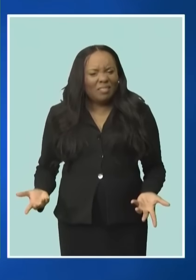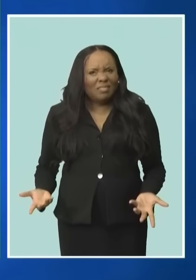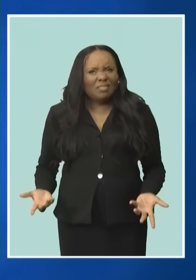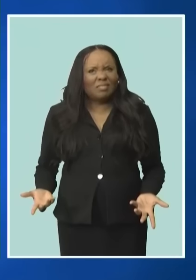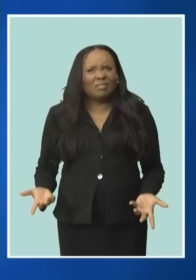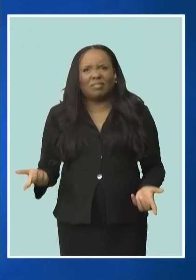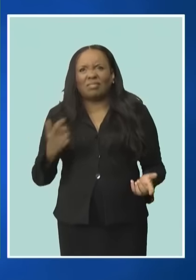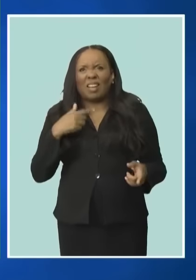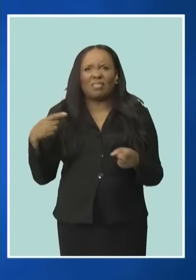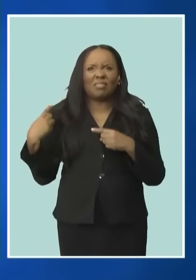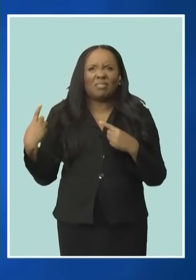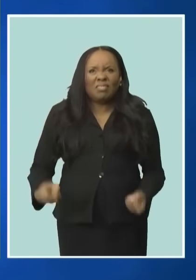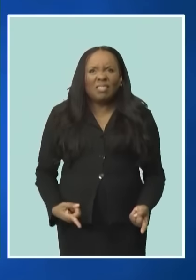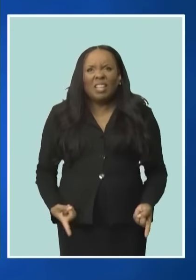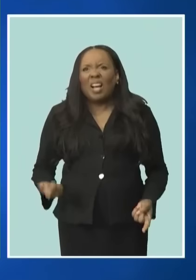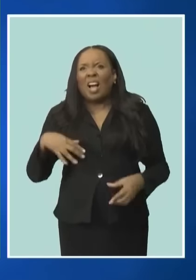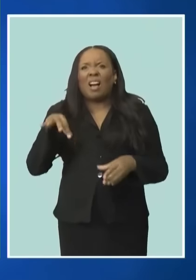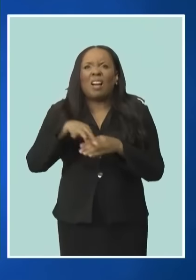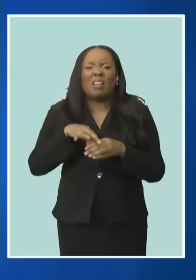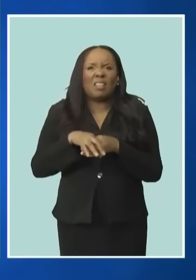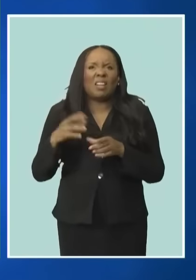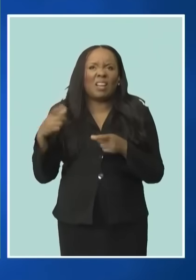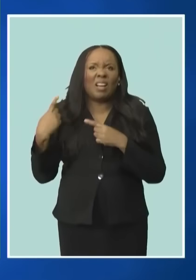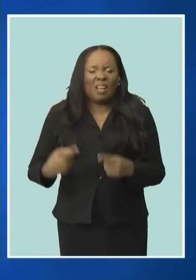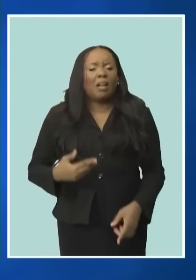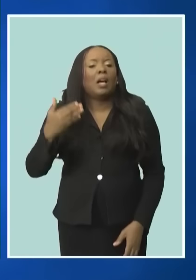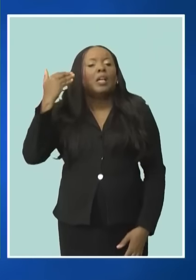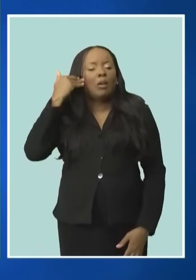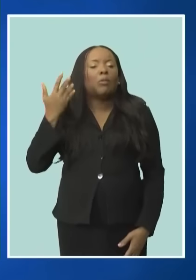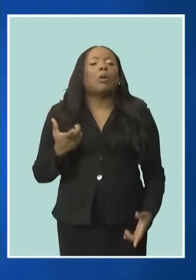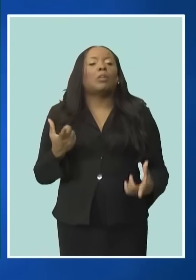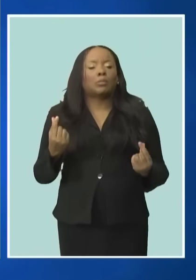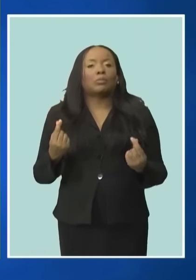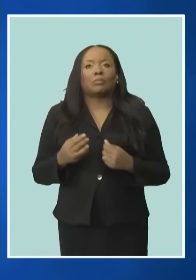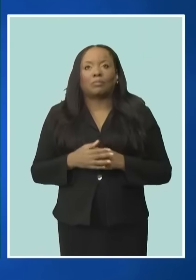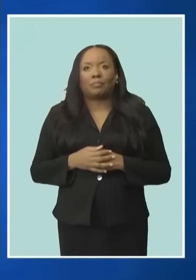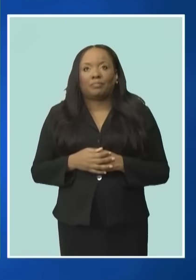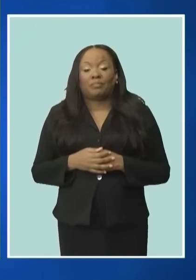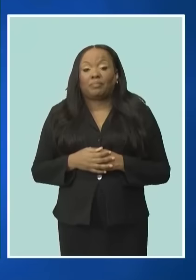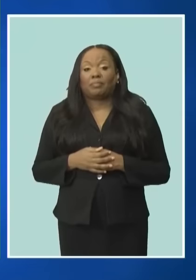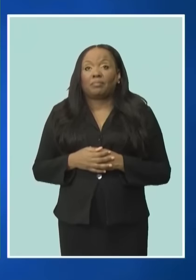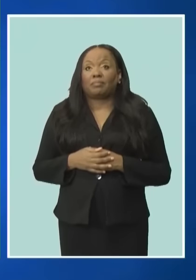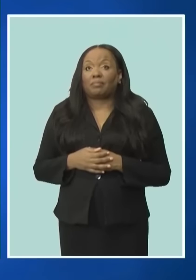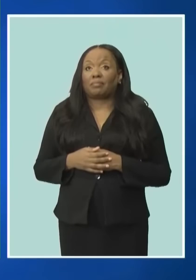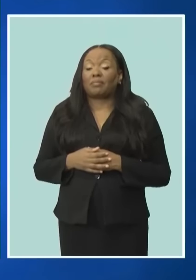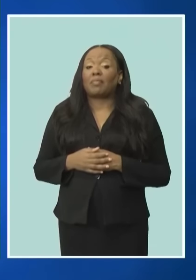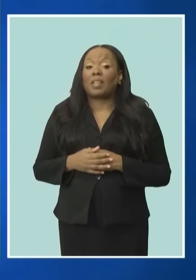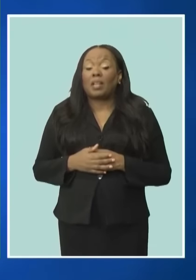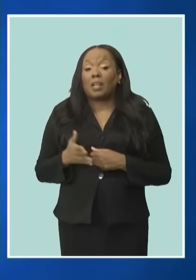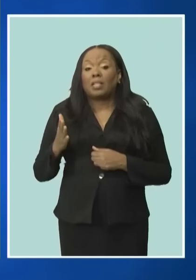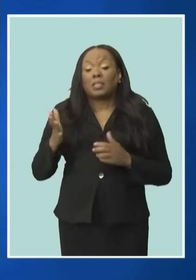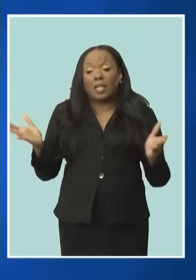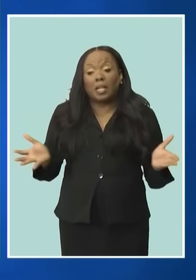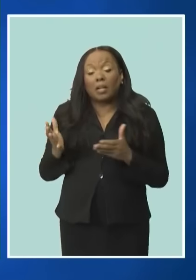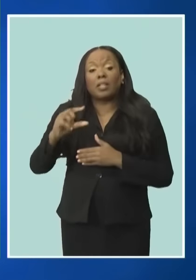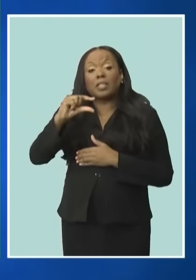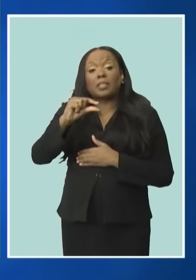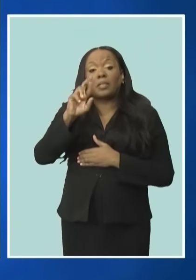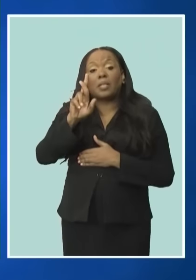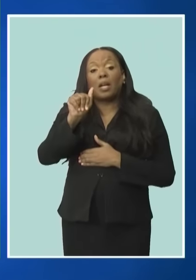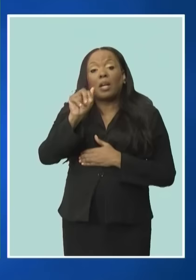did doing this party all of my life. So I know what to do. And the grandmother could be seen encouraging her grandson to go into the